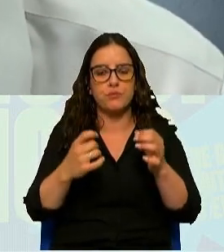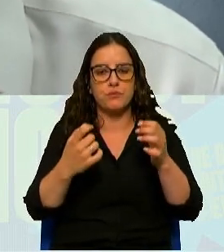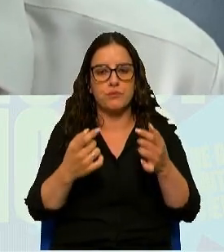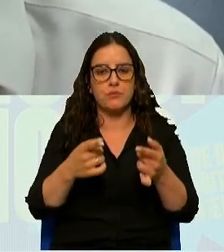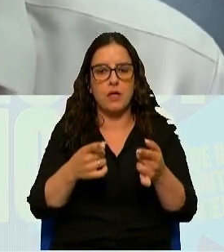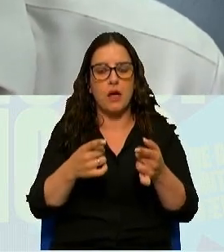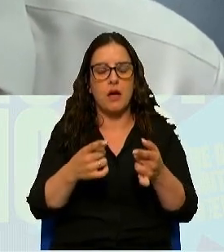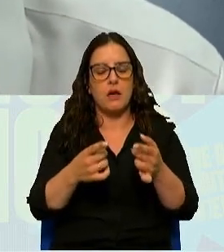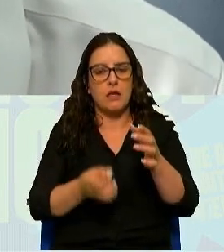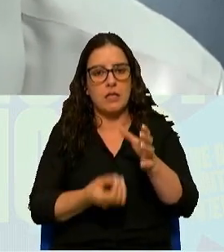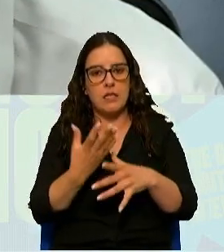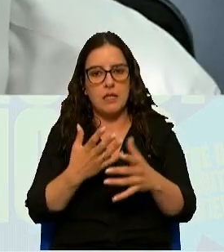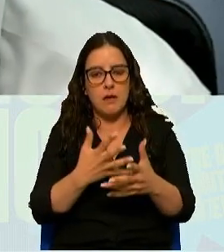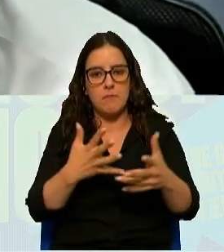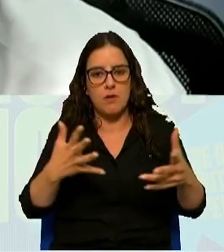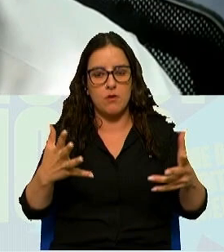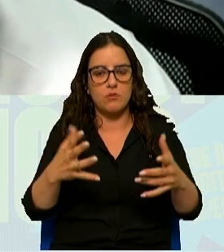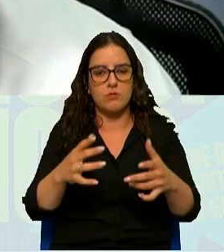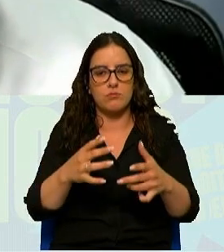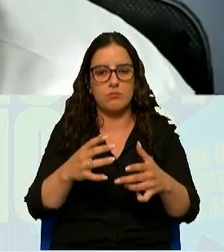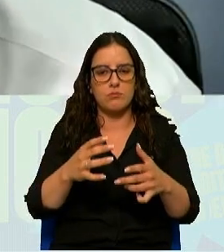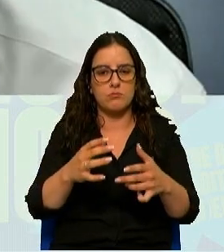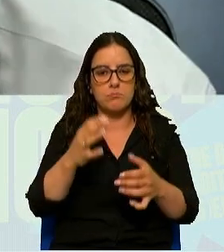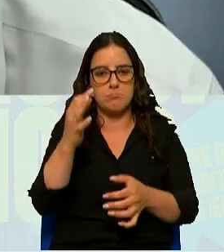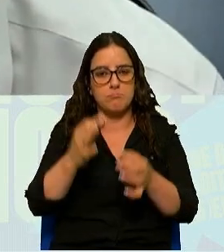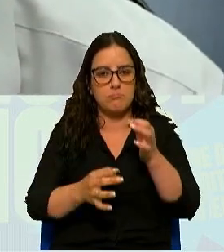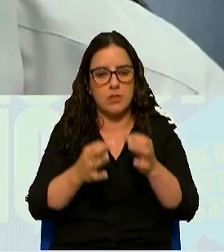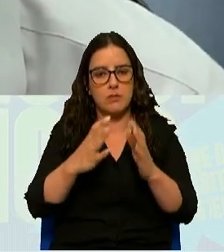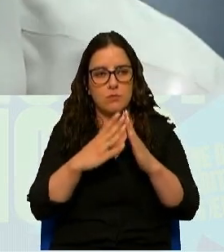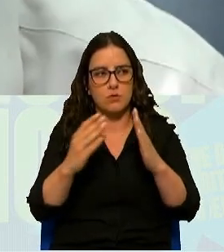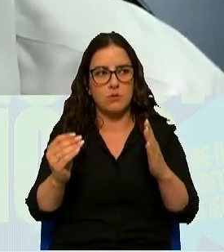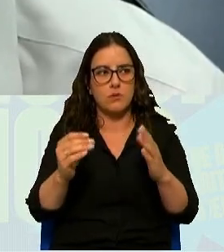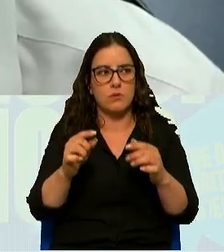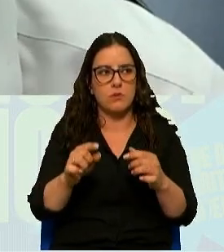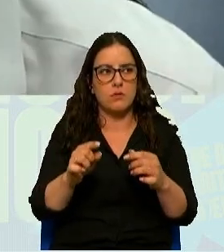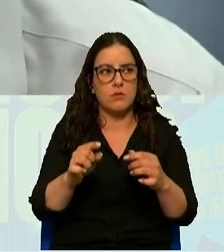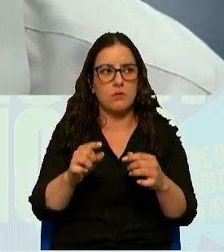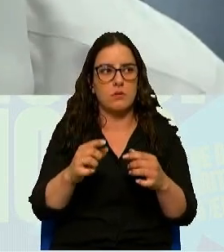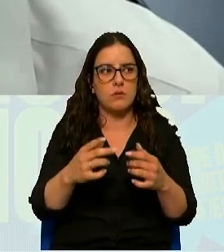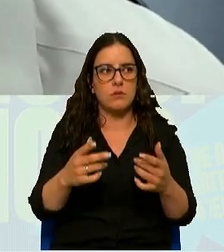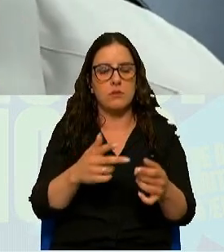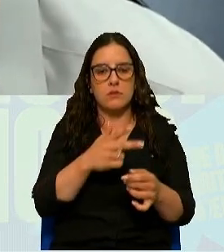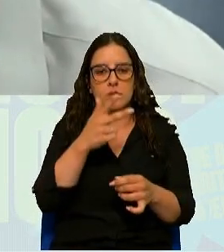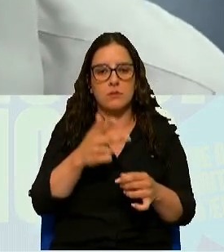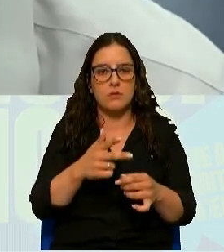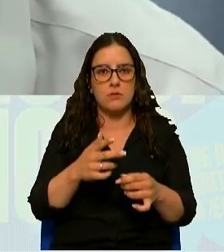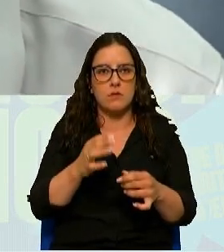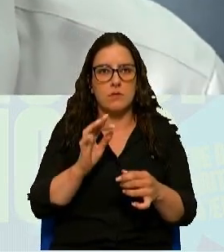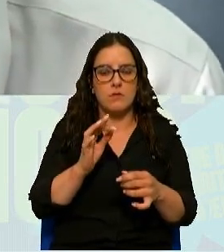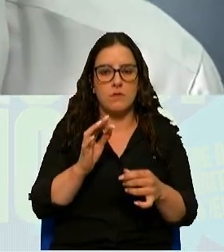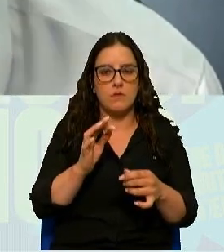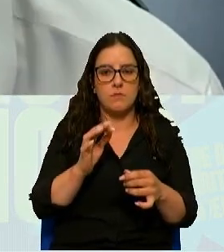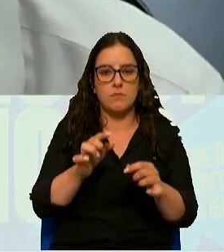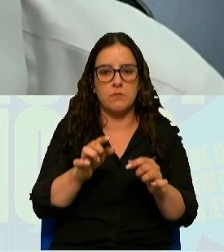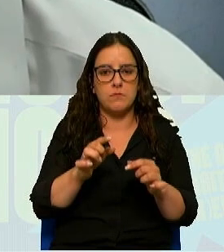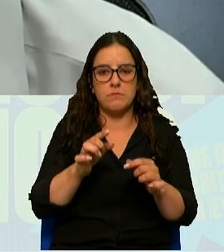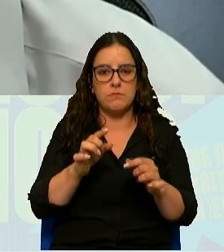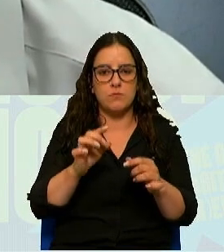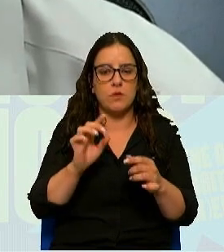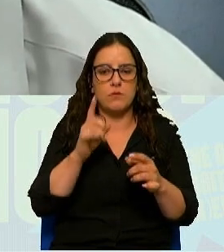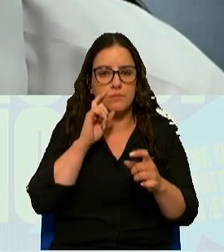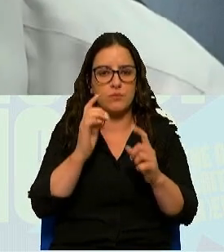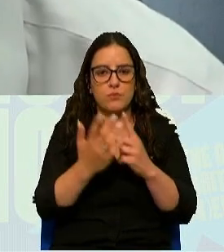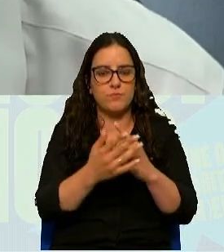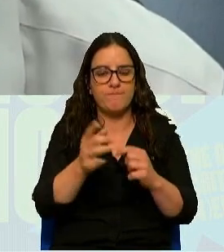machine learning models. Now, that's not really worth it. That becomes unsustainable. It's not very good for the